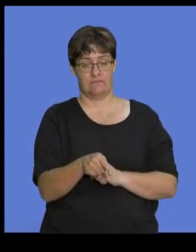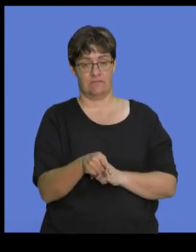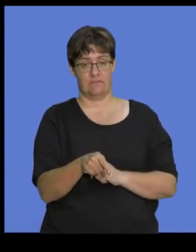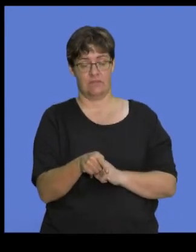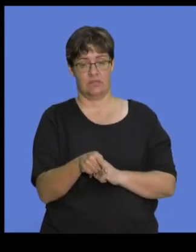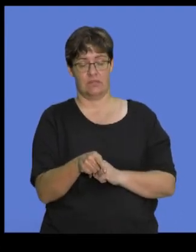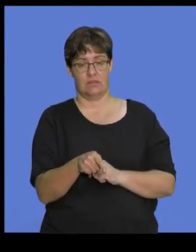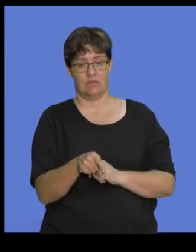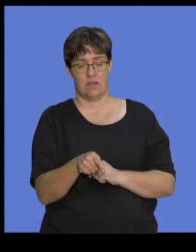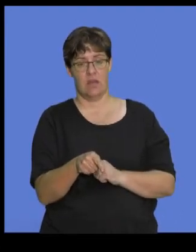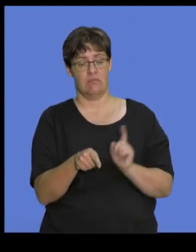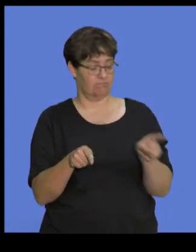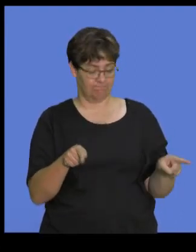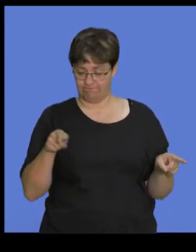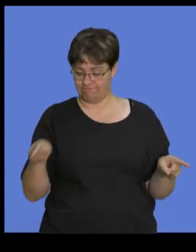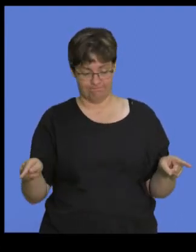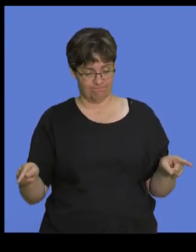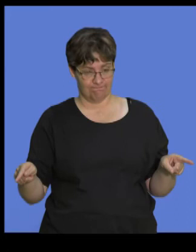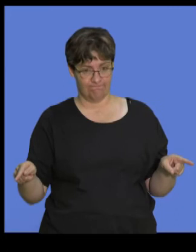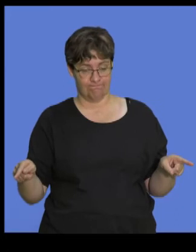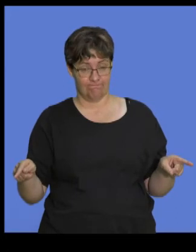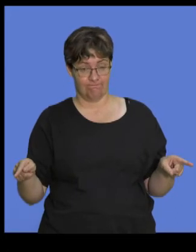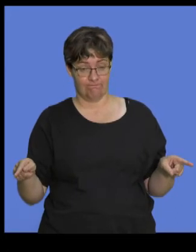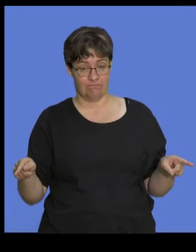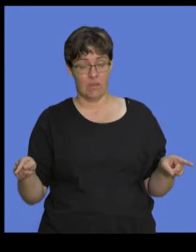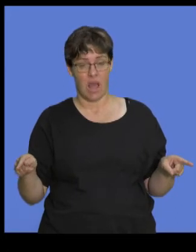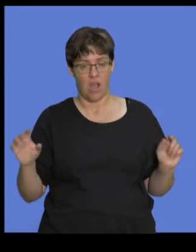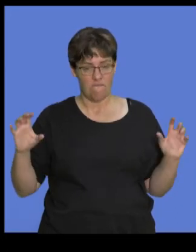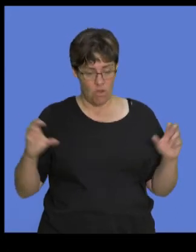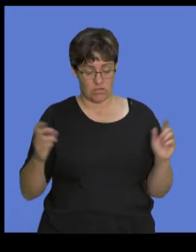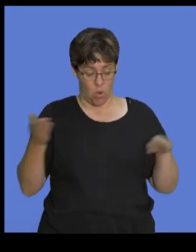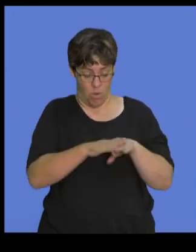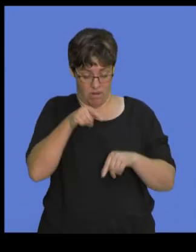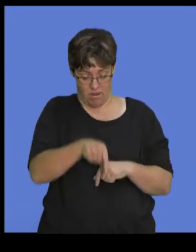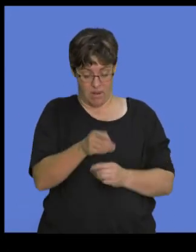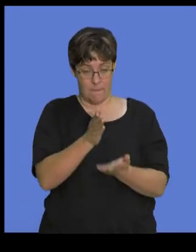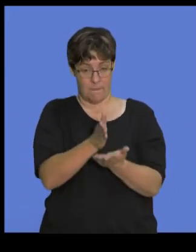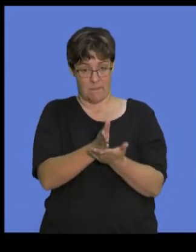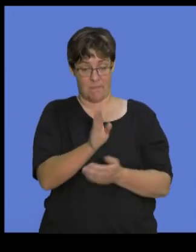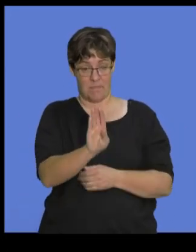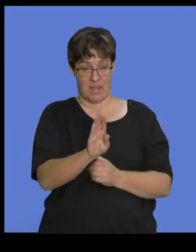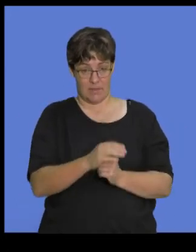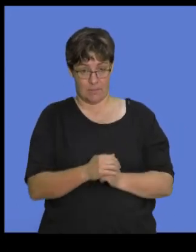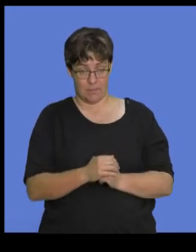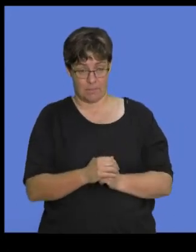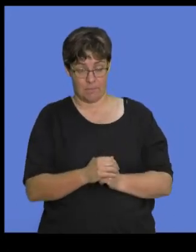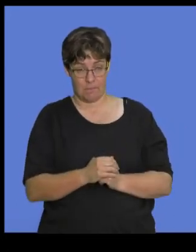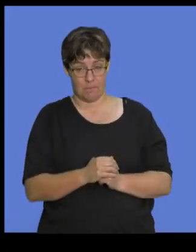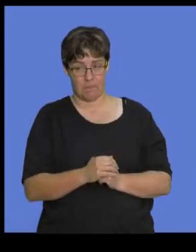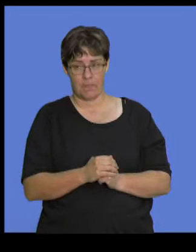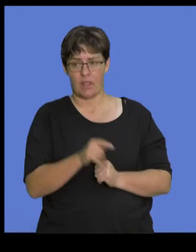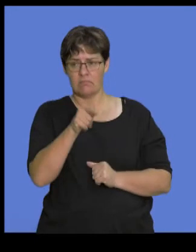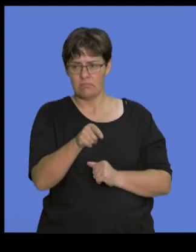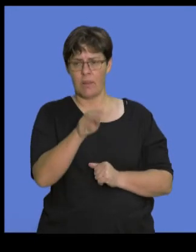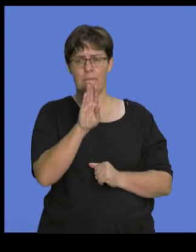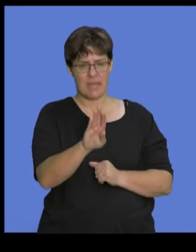two charges exerting a force on the unit positive charge placed at point B, right? So at point B